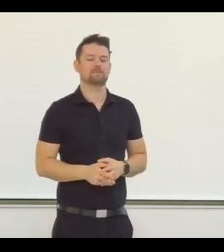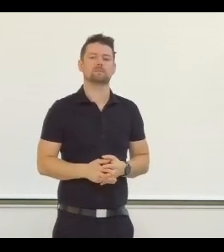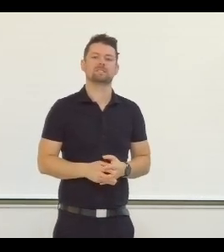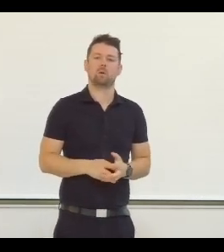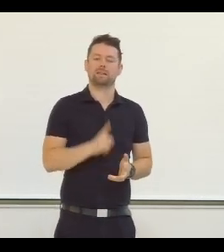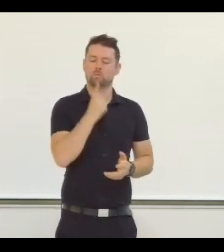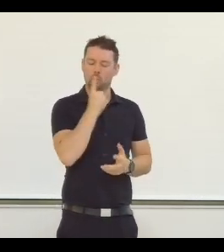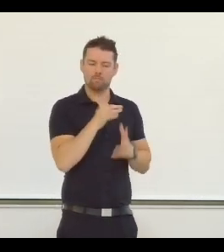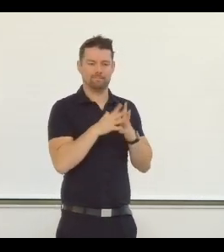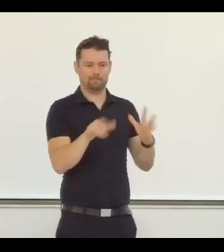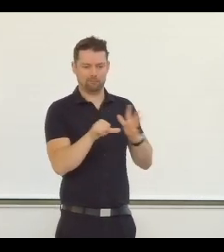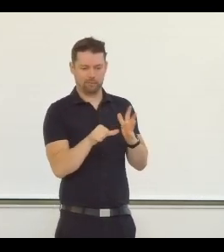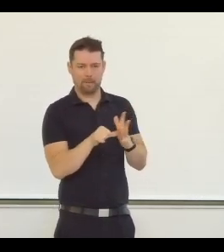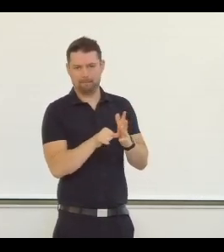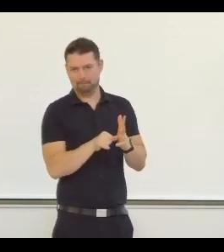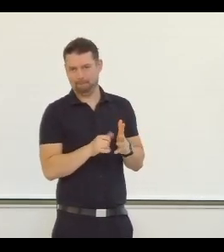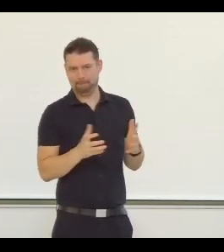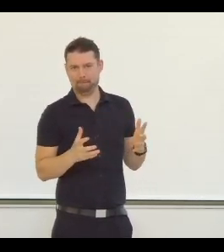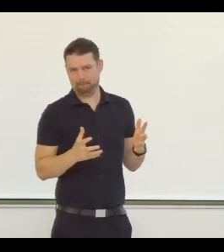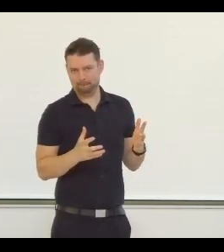that we ran into.